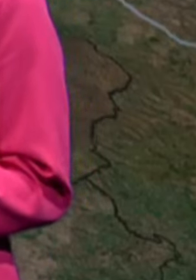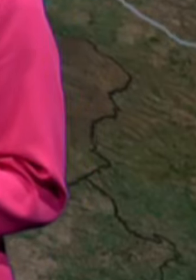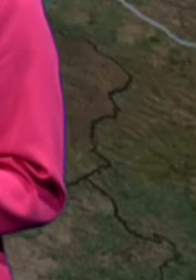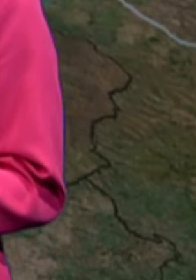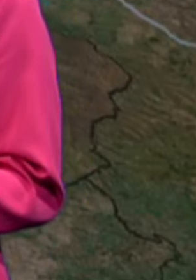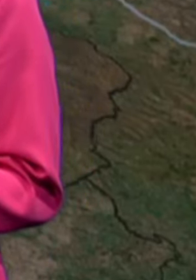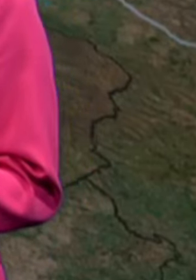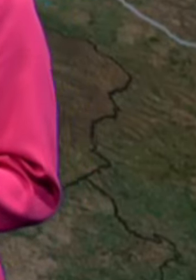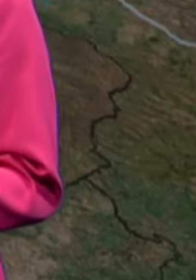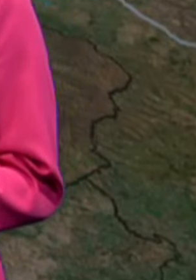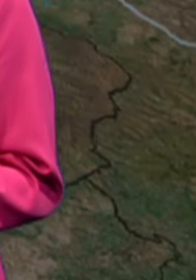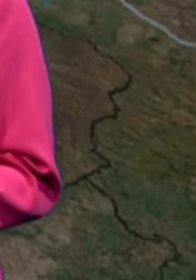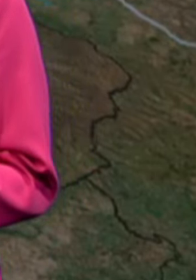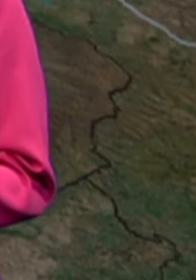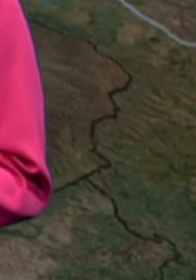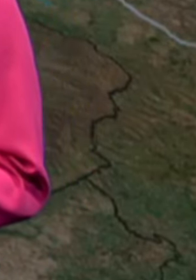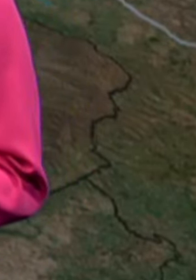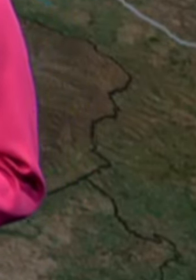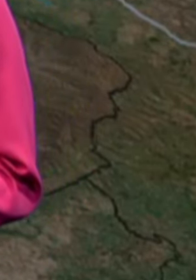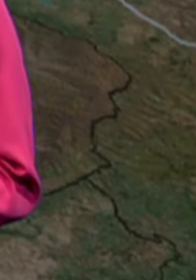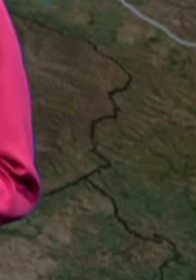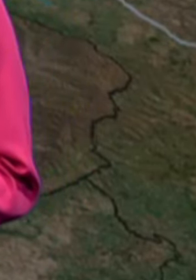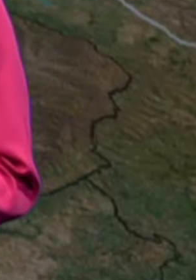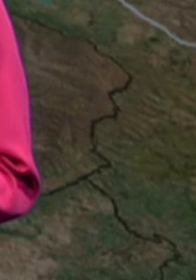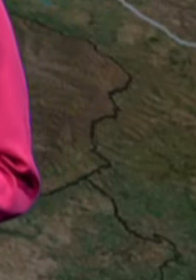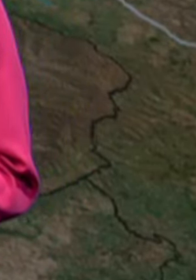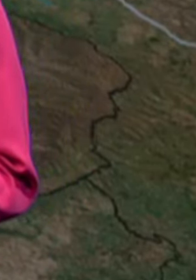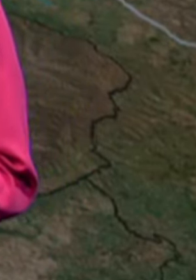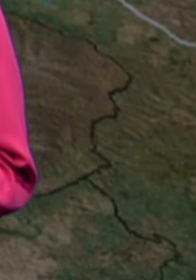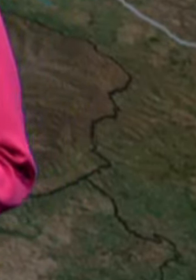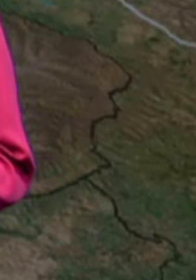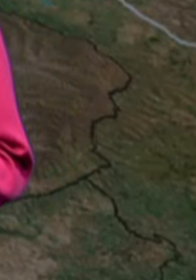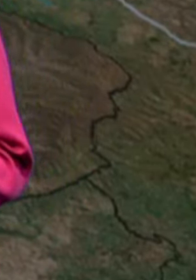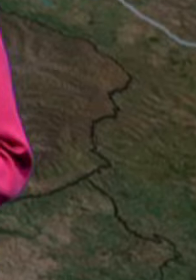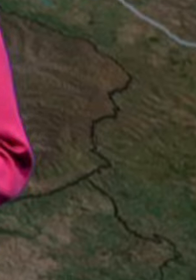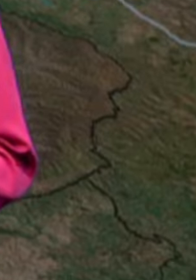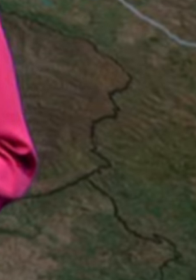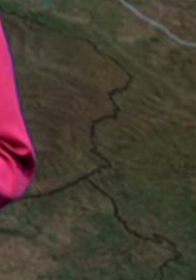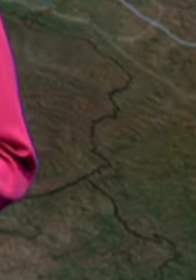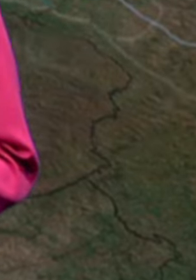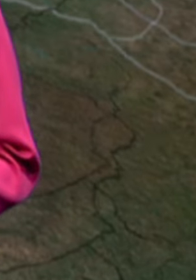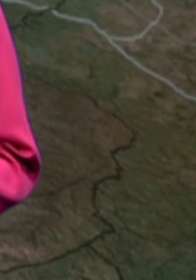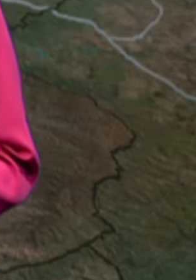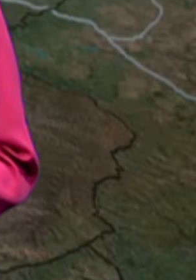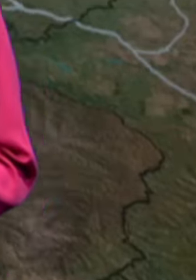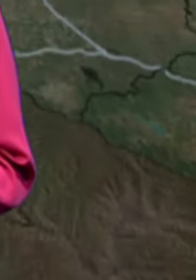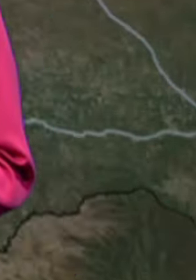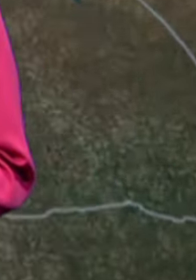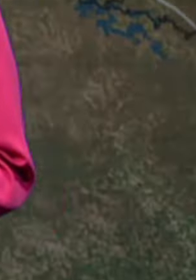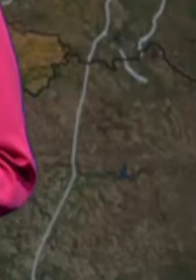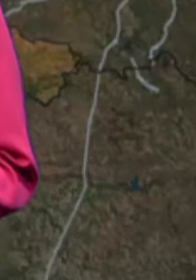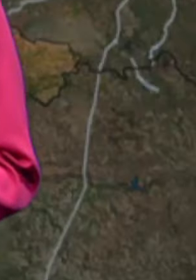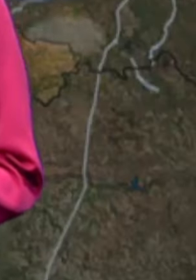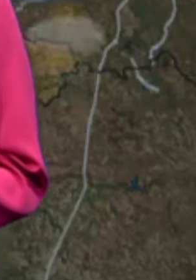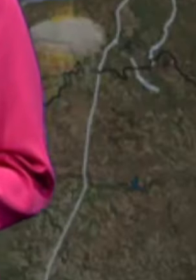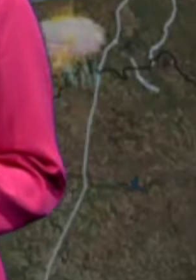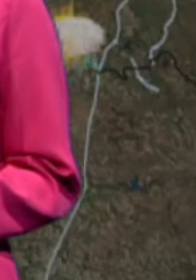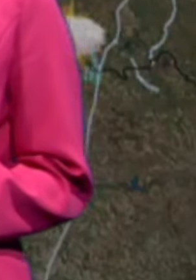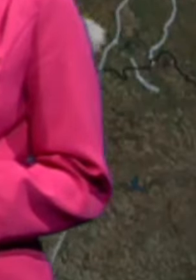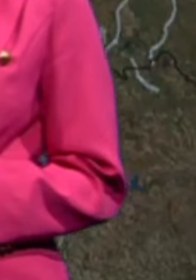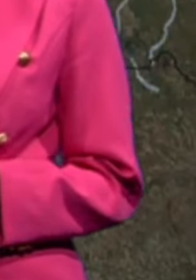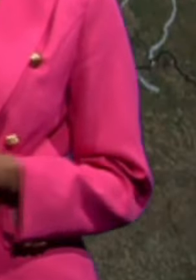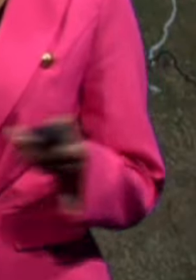le 29 mo Thapameng Viepenaar ka digata di le 10 go ya go di le 29 mme re lebelela porofense ya Bokone Bophirima